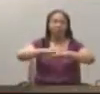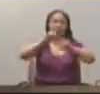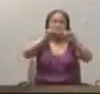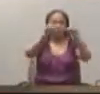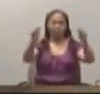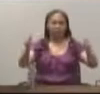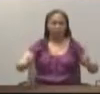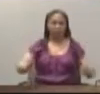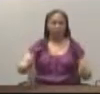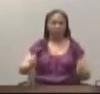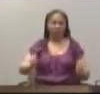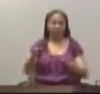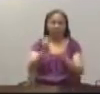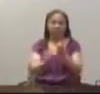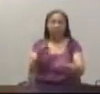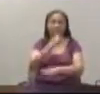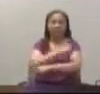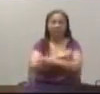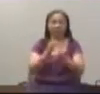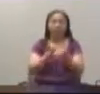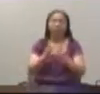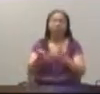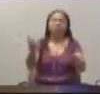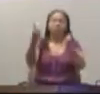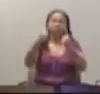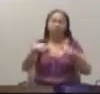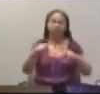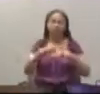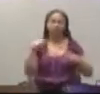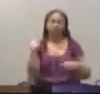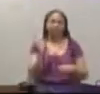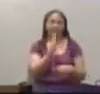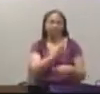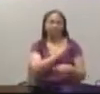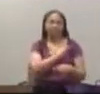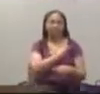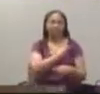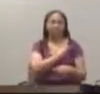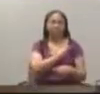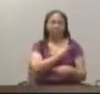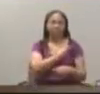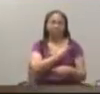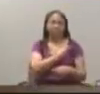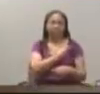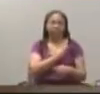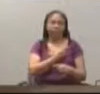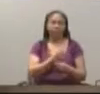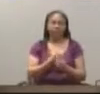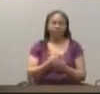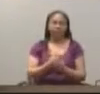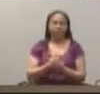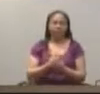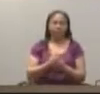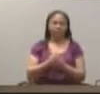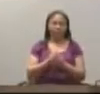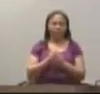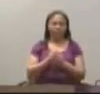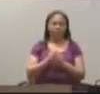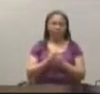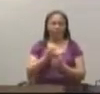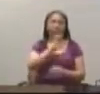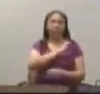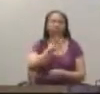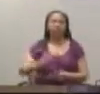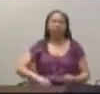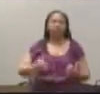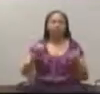single day, Christ comes to us. And sometimes we're just kind of complacent. And Christ is asking us to